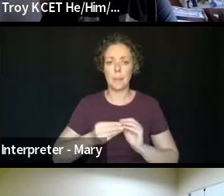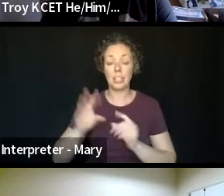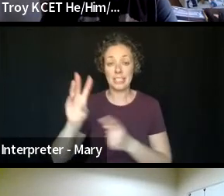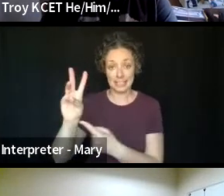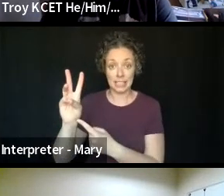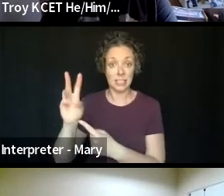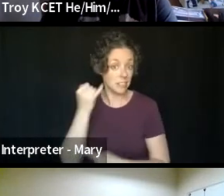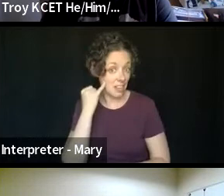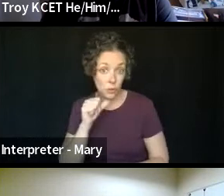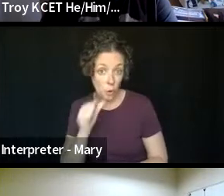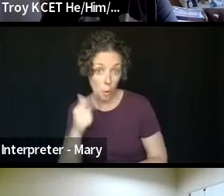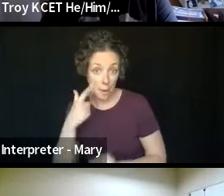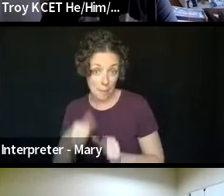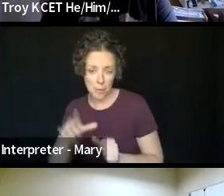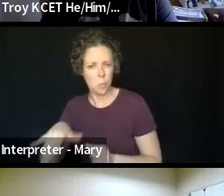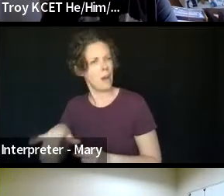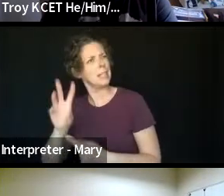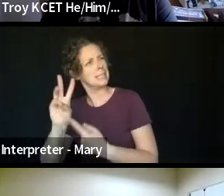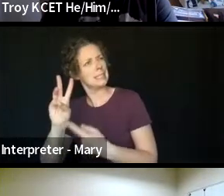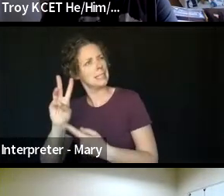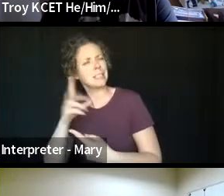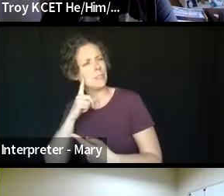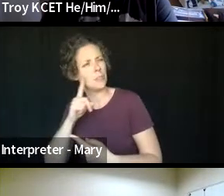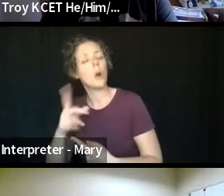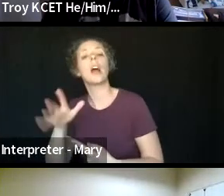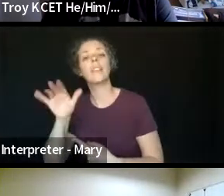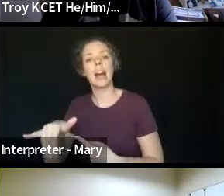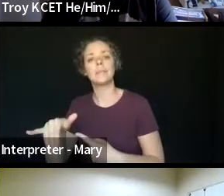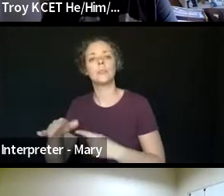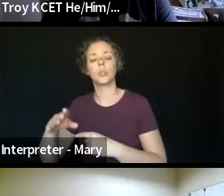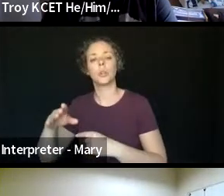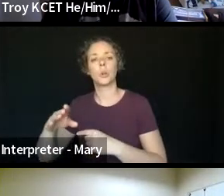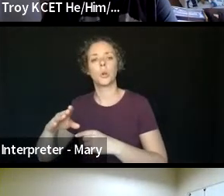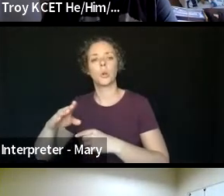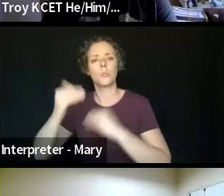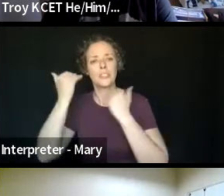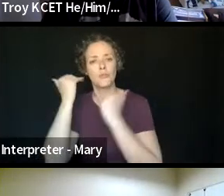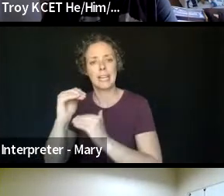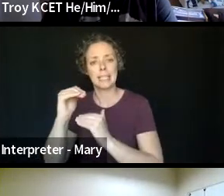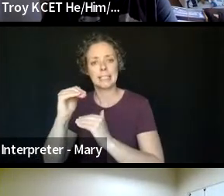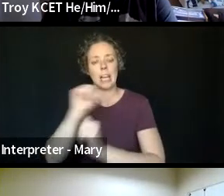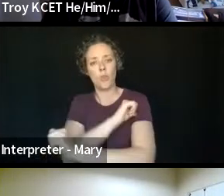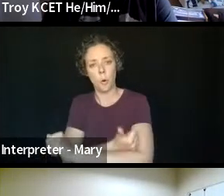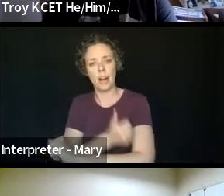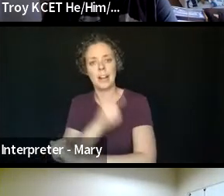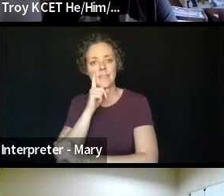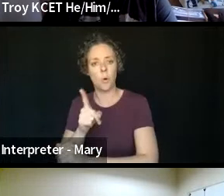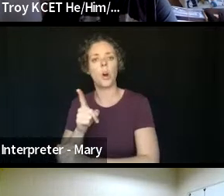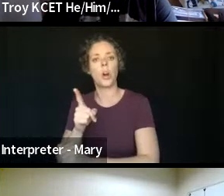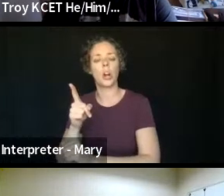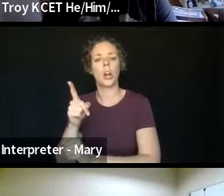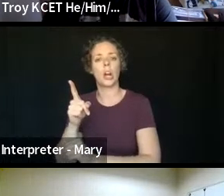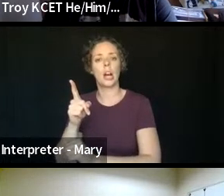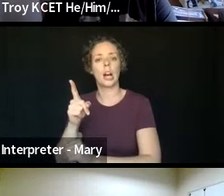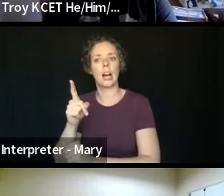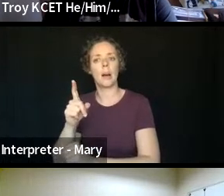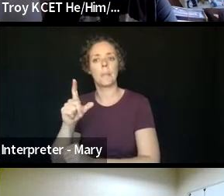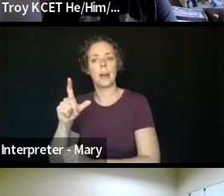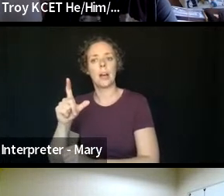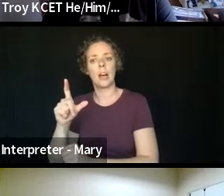it was the bill that restricts the authority of the Secretary of Health and Environment and local health